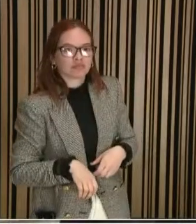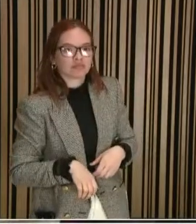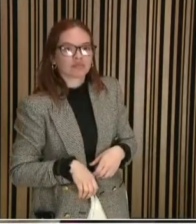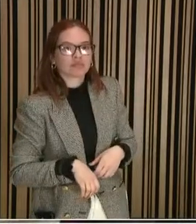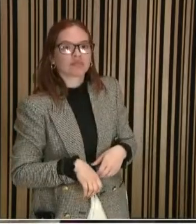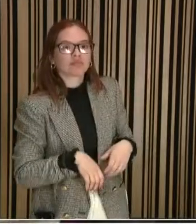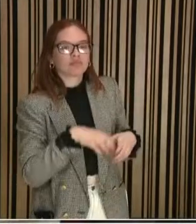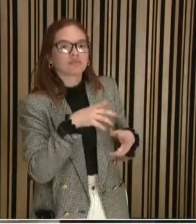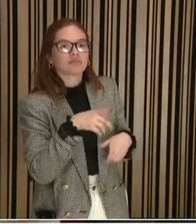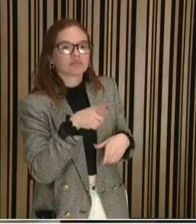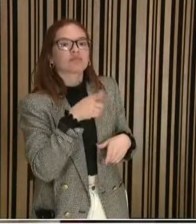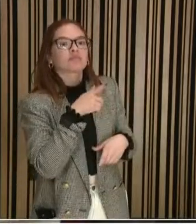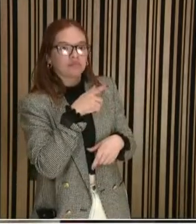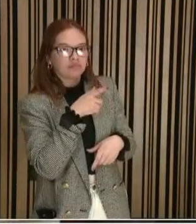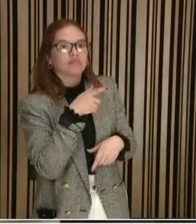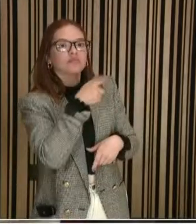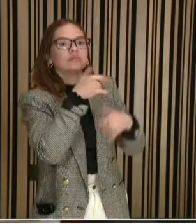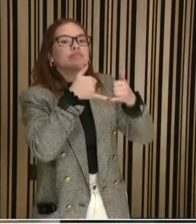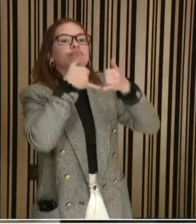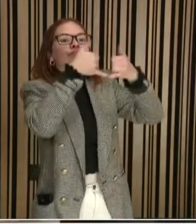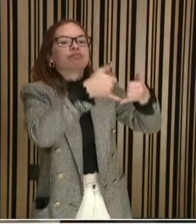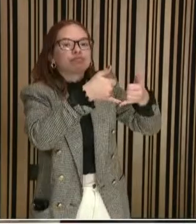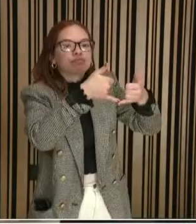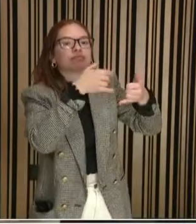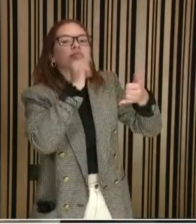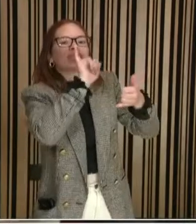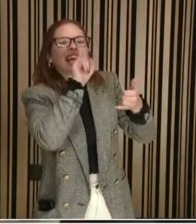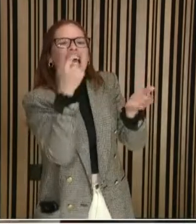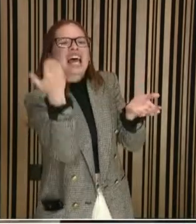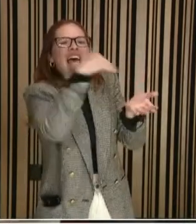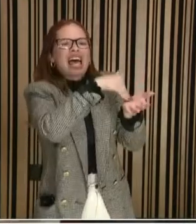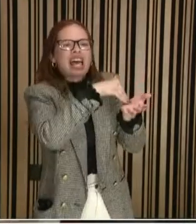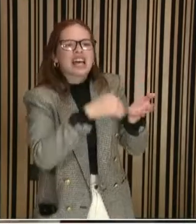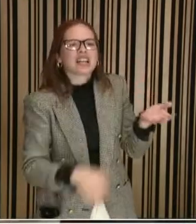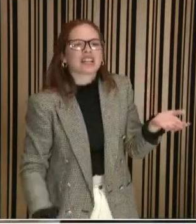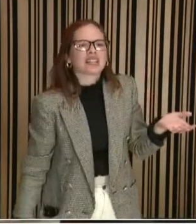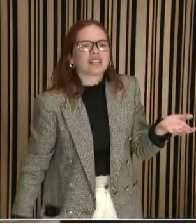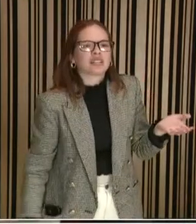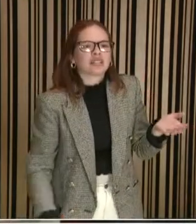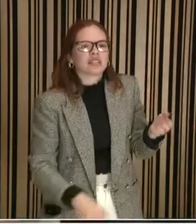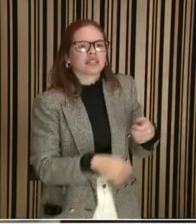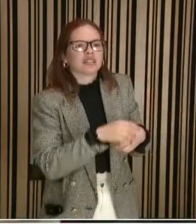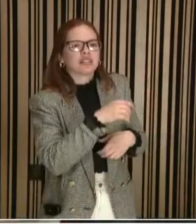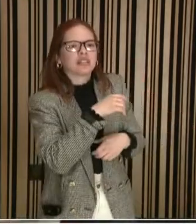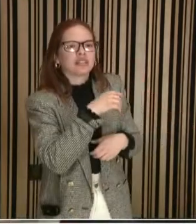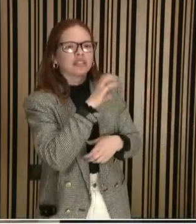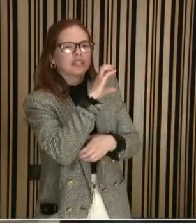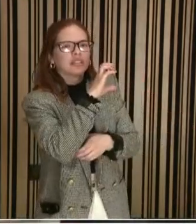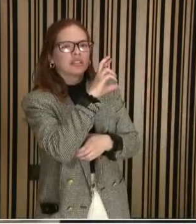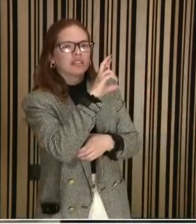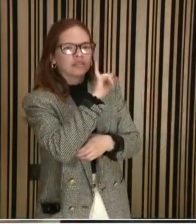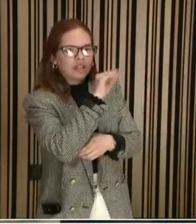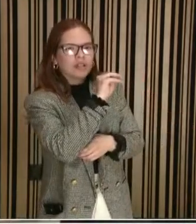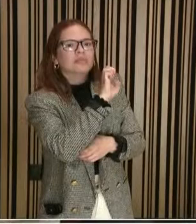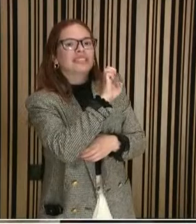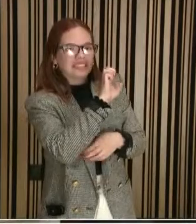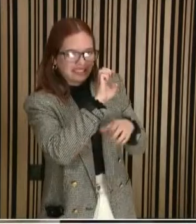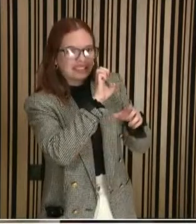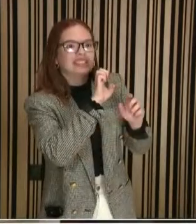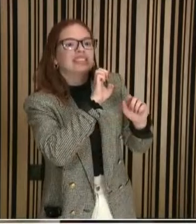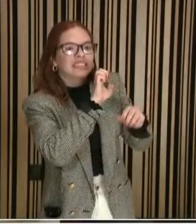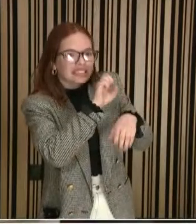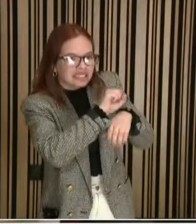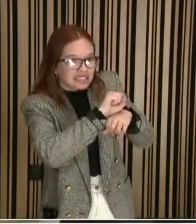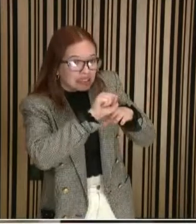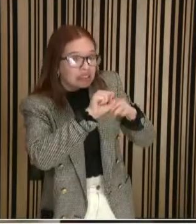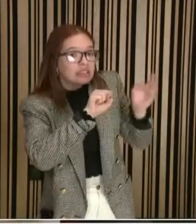work around looking at evidence collected at crime scenes. Crime scene investigations, which is not part of the